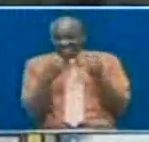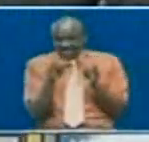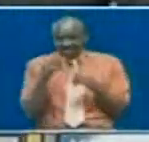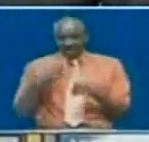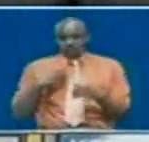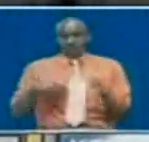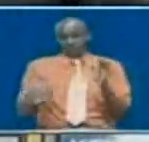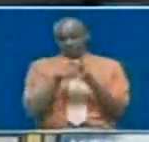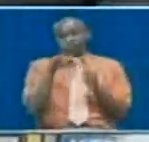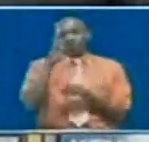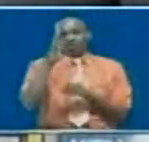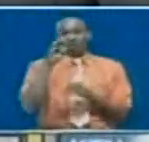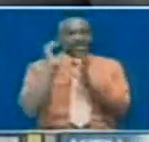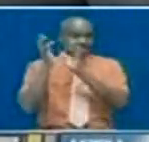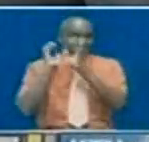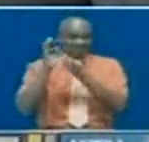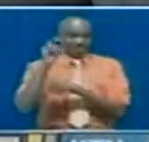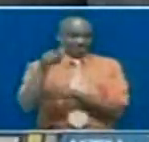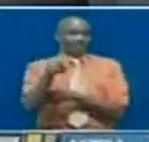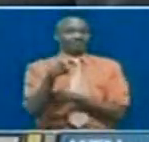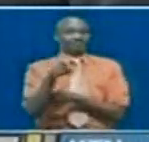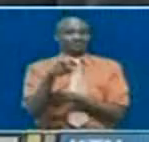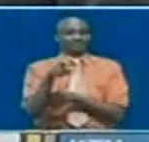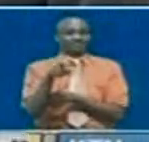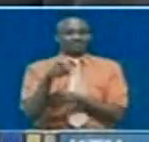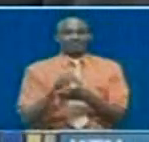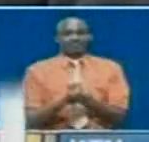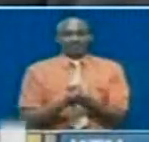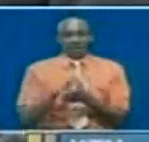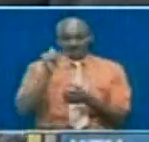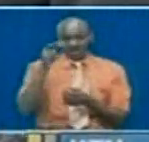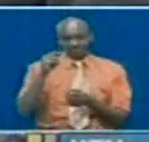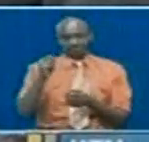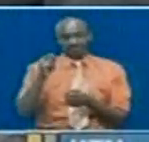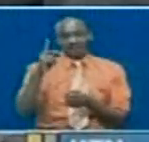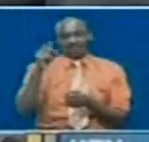to remove Mung'aro as a minority whip. Ben Kitili, KTN.